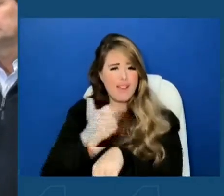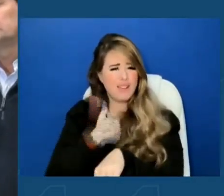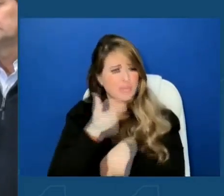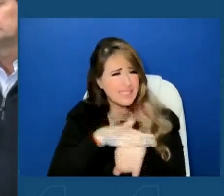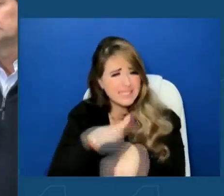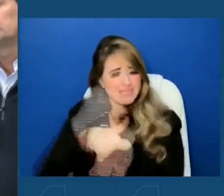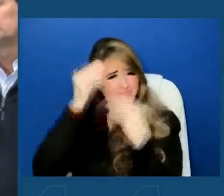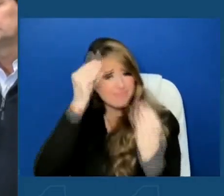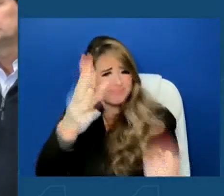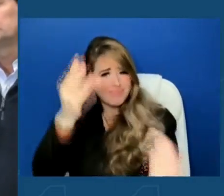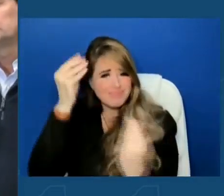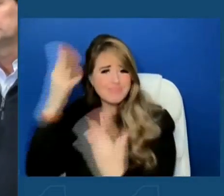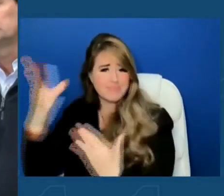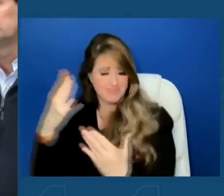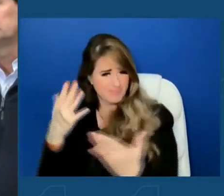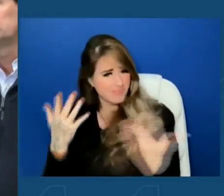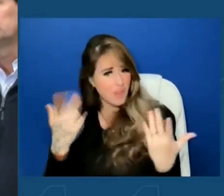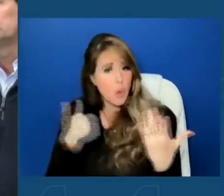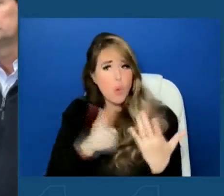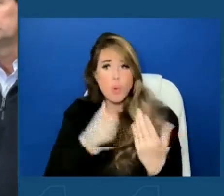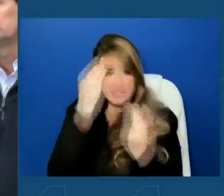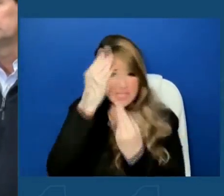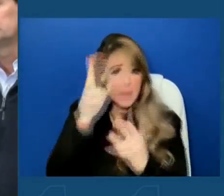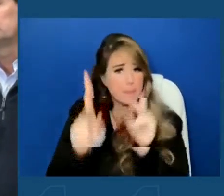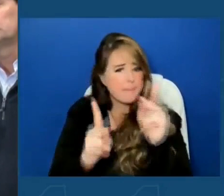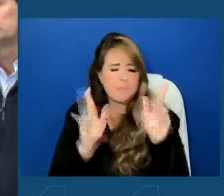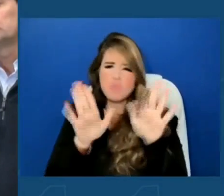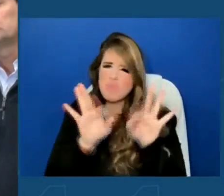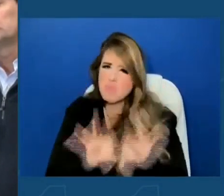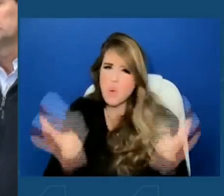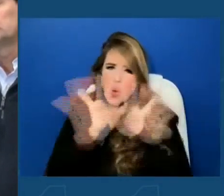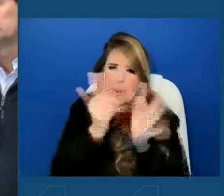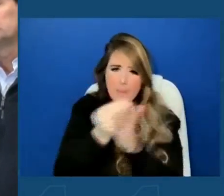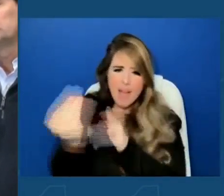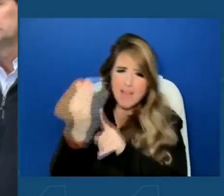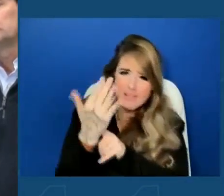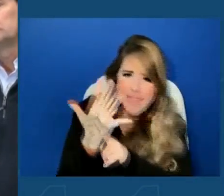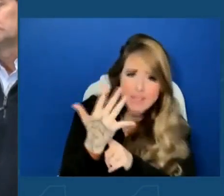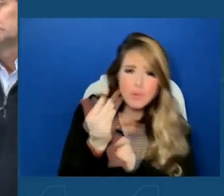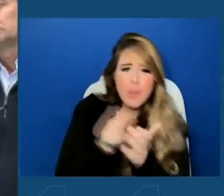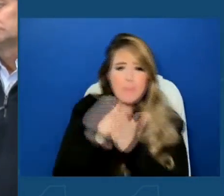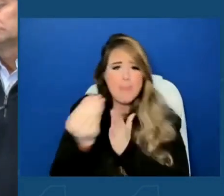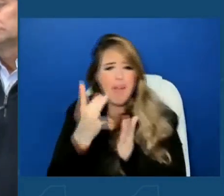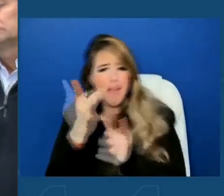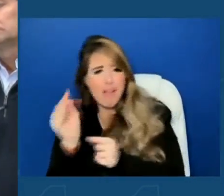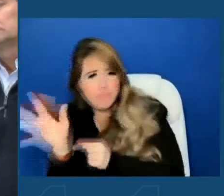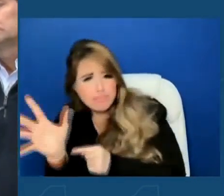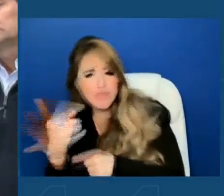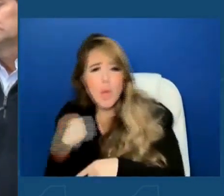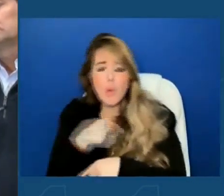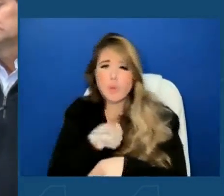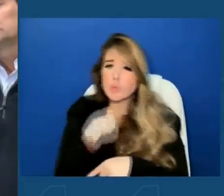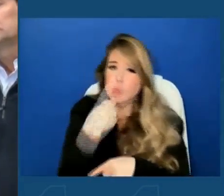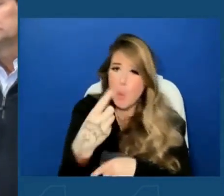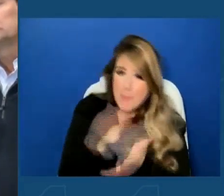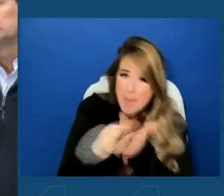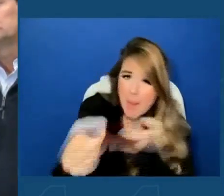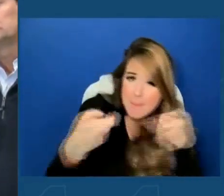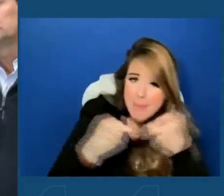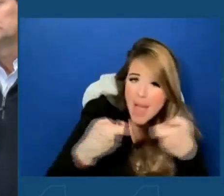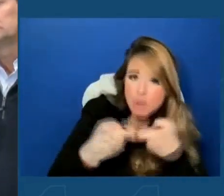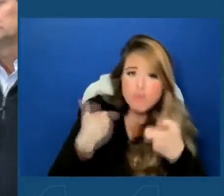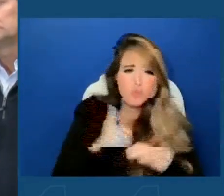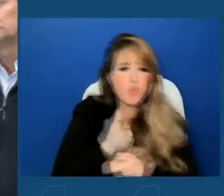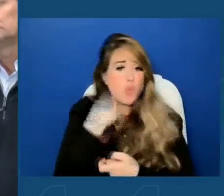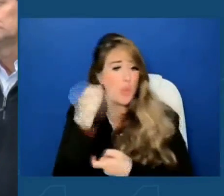people to purchase candles and flashlights and batteries. We said if you have to do last-minute Christmas